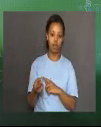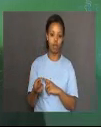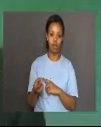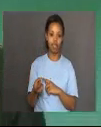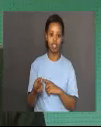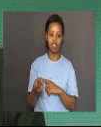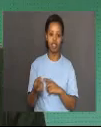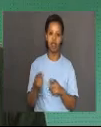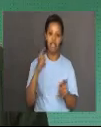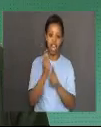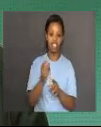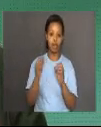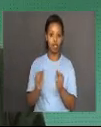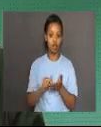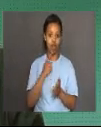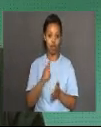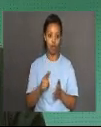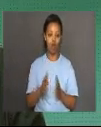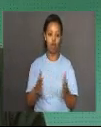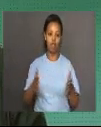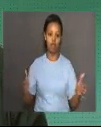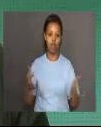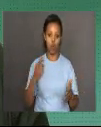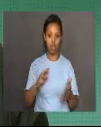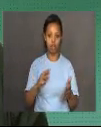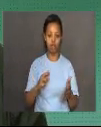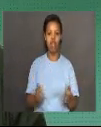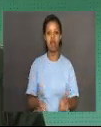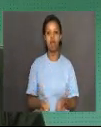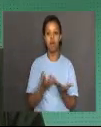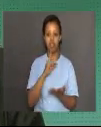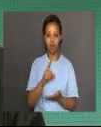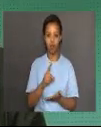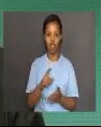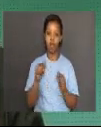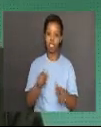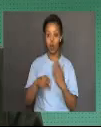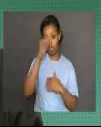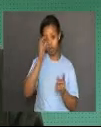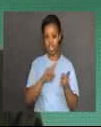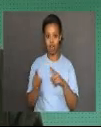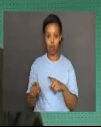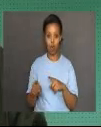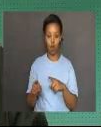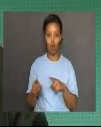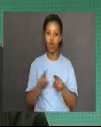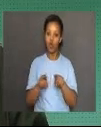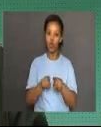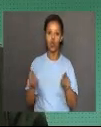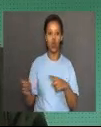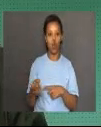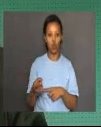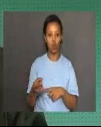crossbreeding. In today's lesson, we will learn about the different stages